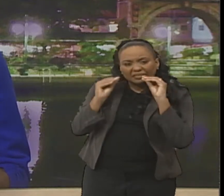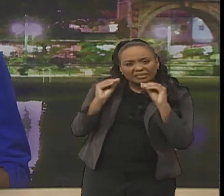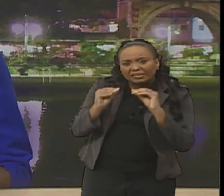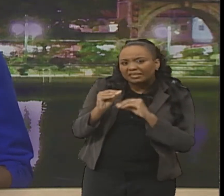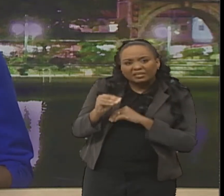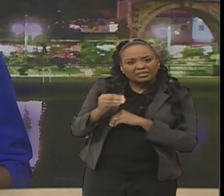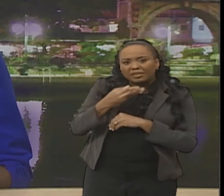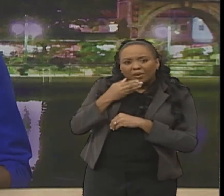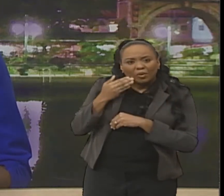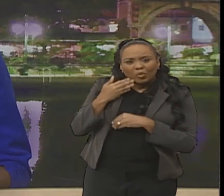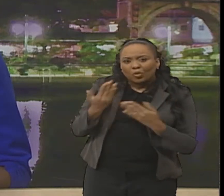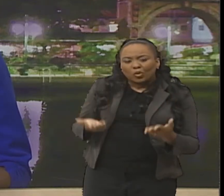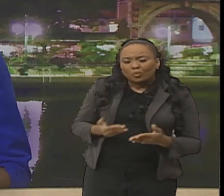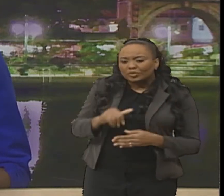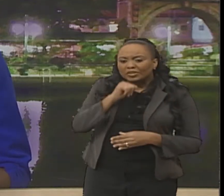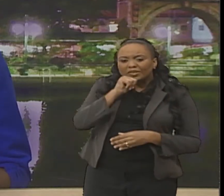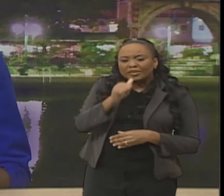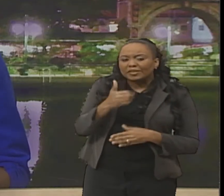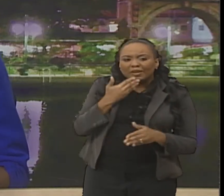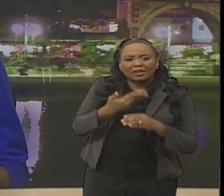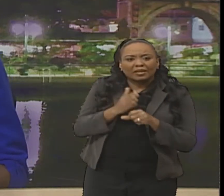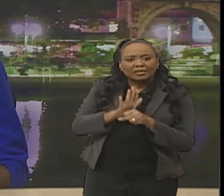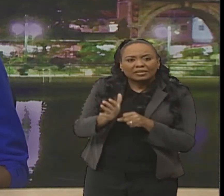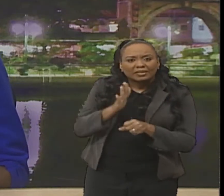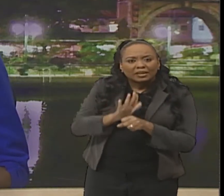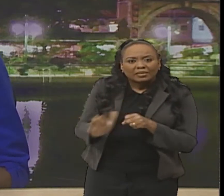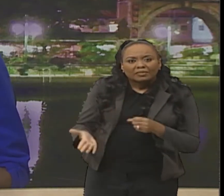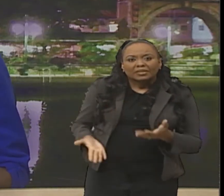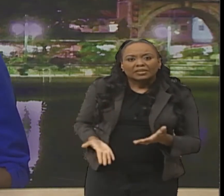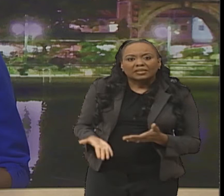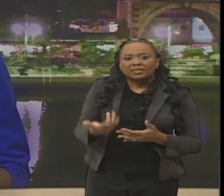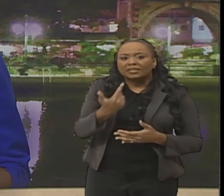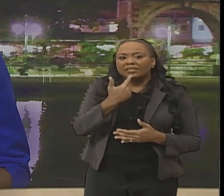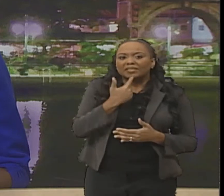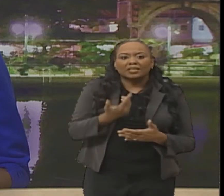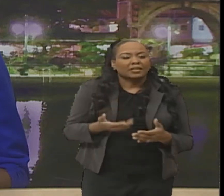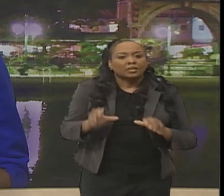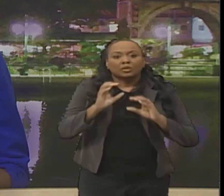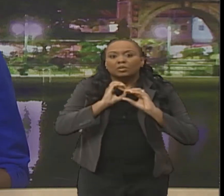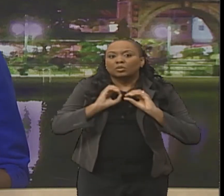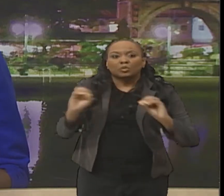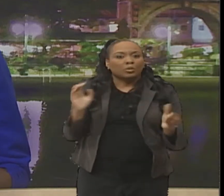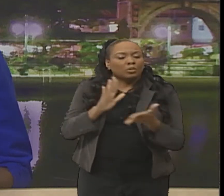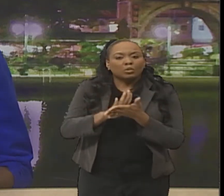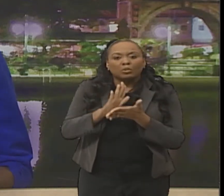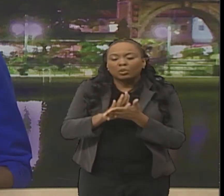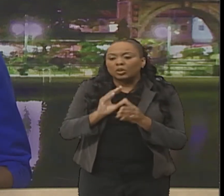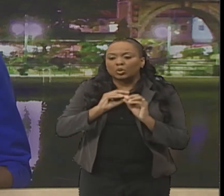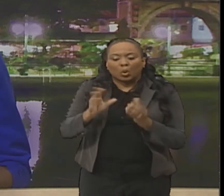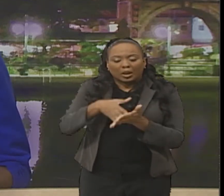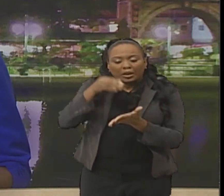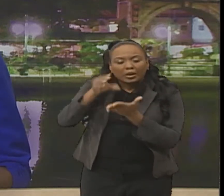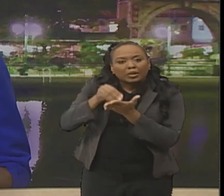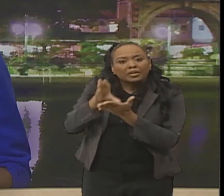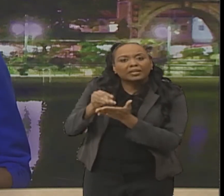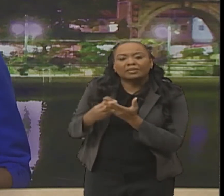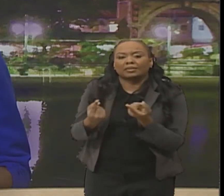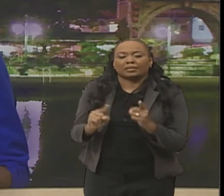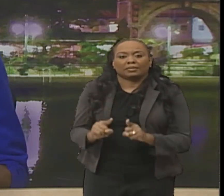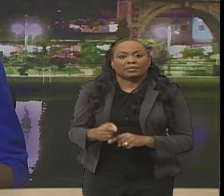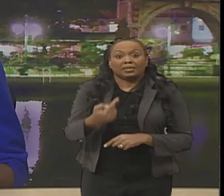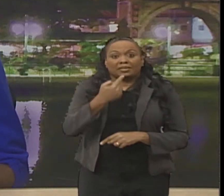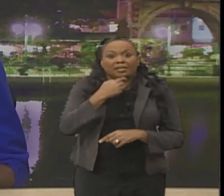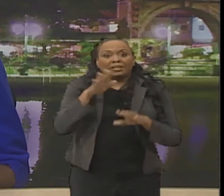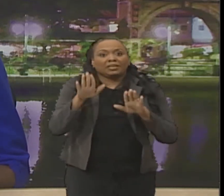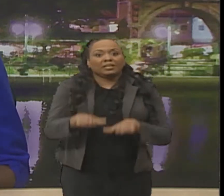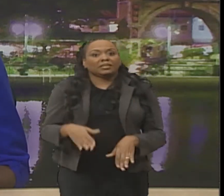anyone. He says members within his son's household have reported that no adequate schooling is taking place. And he adds that the childcare board